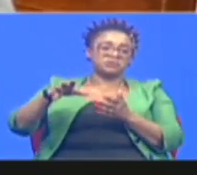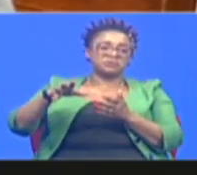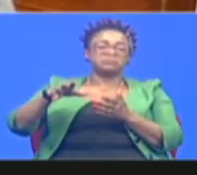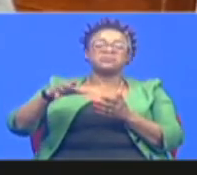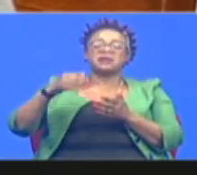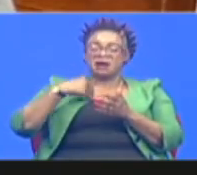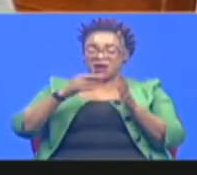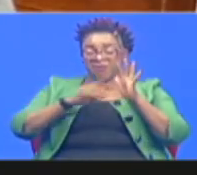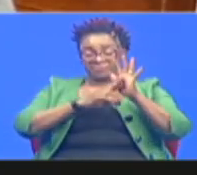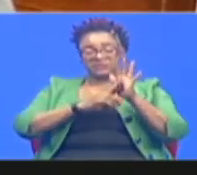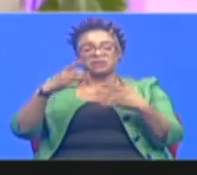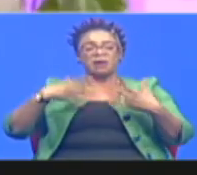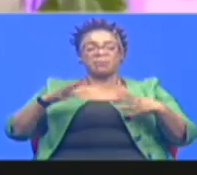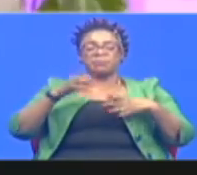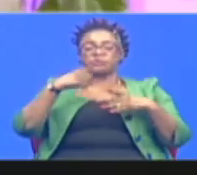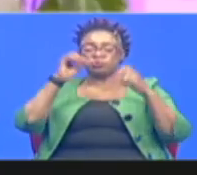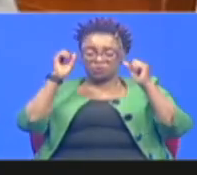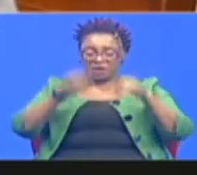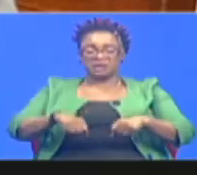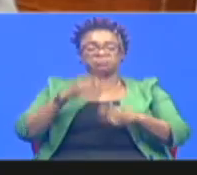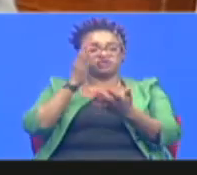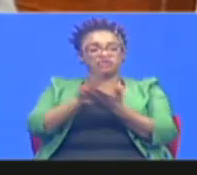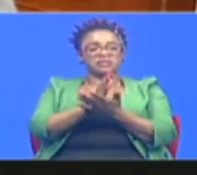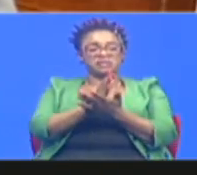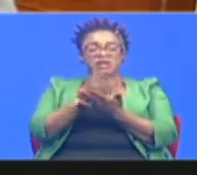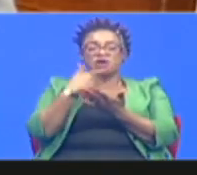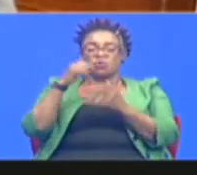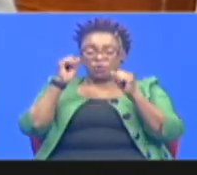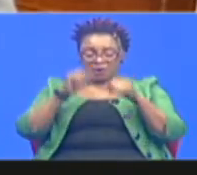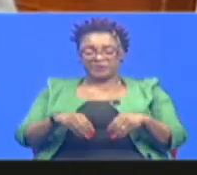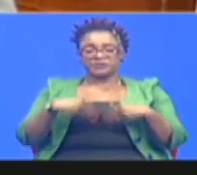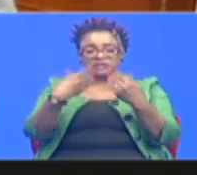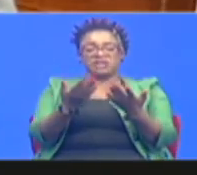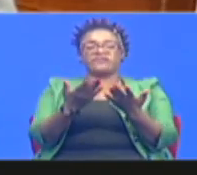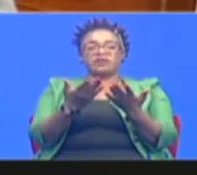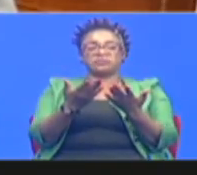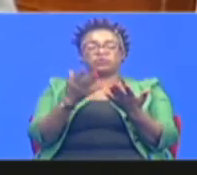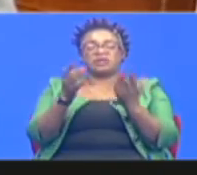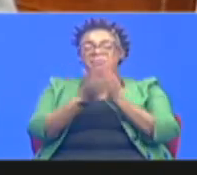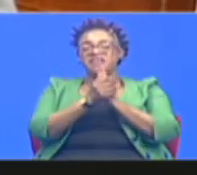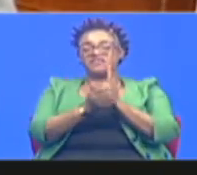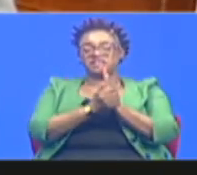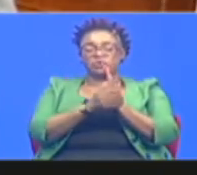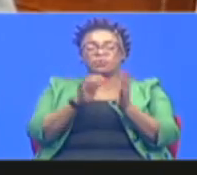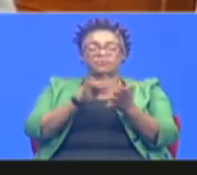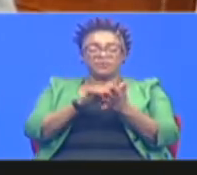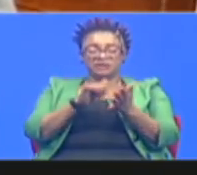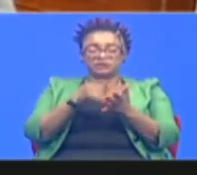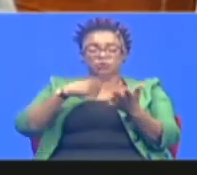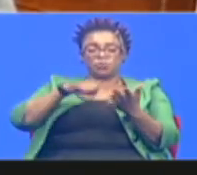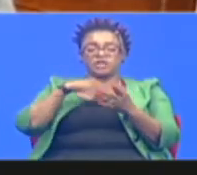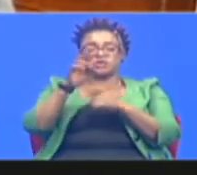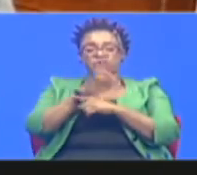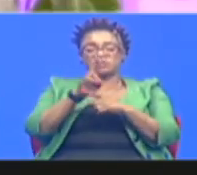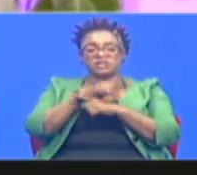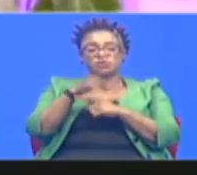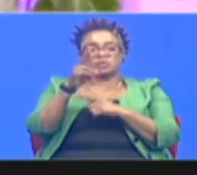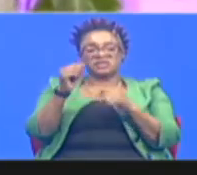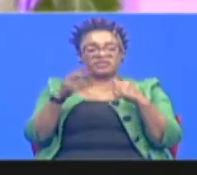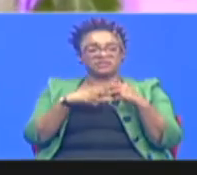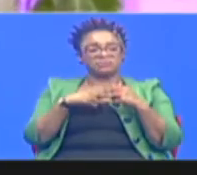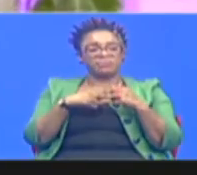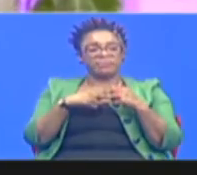people, people who can be trusted, people who can deliver on the manifesto that we sold in 2017. But there's the issue of